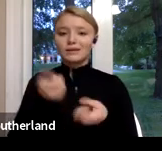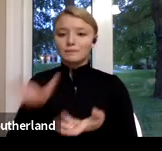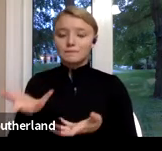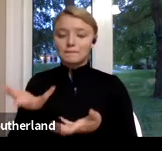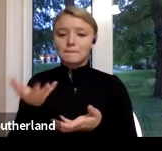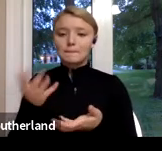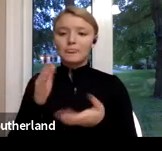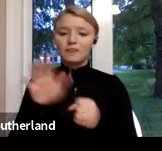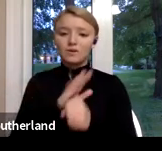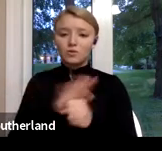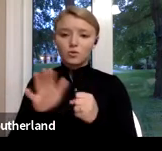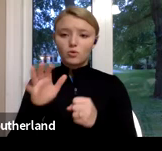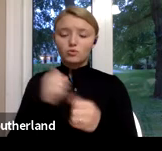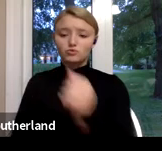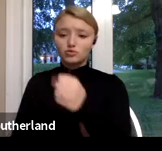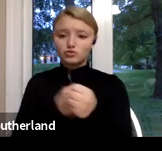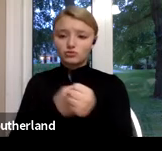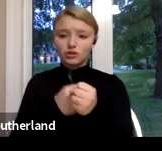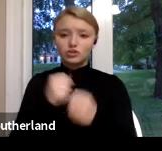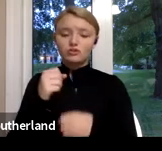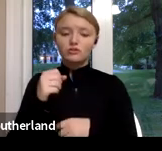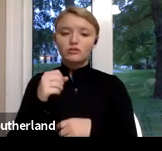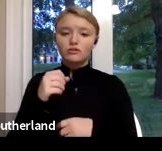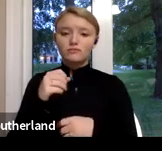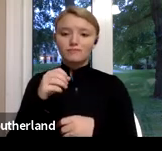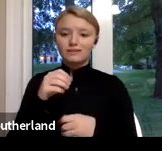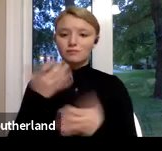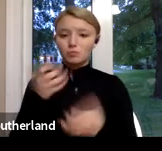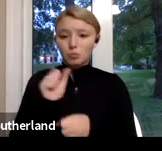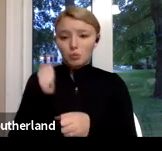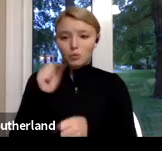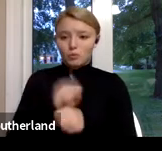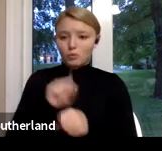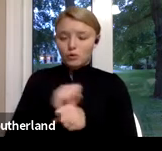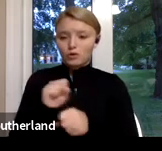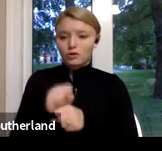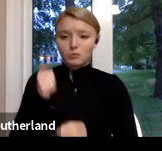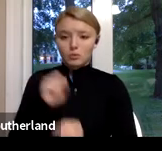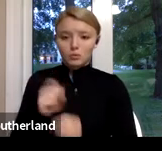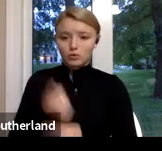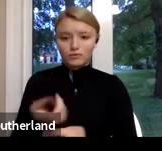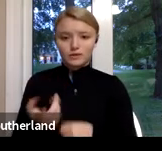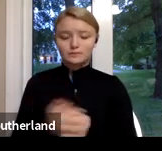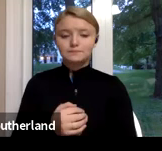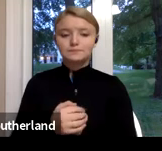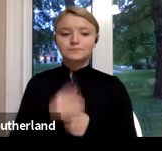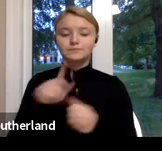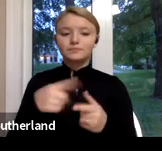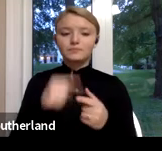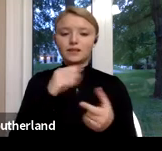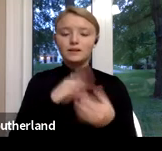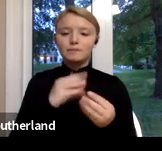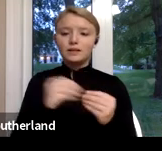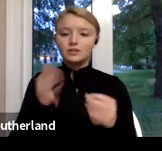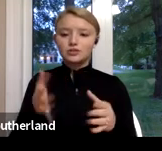the cell membrane as dysfunctional. It just won't function correctly. And then those messengers can't get through to